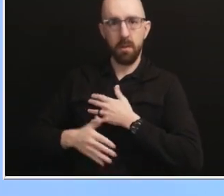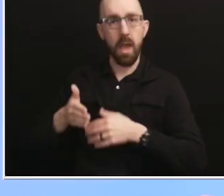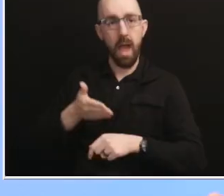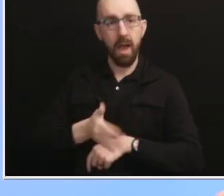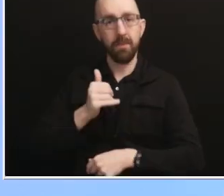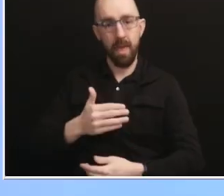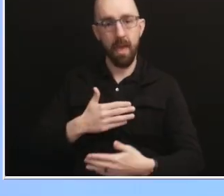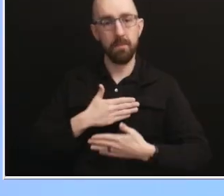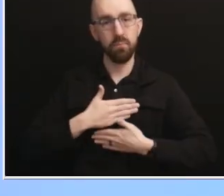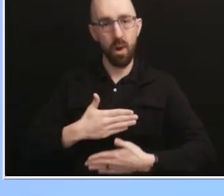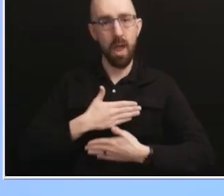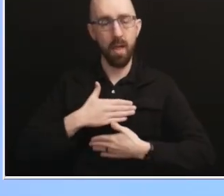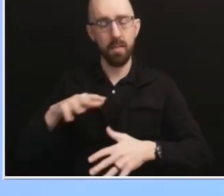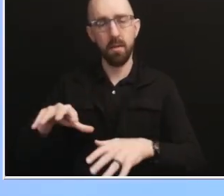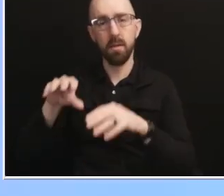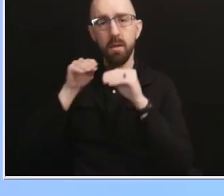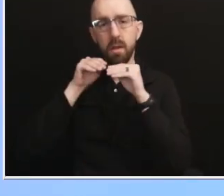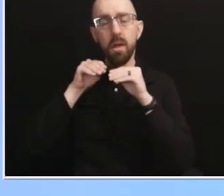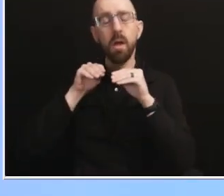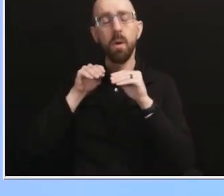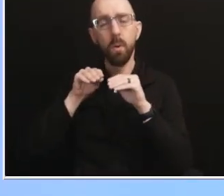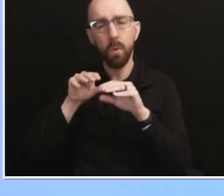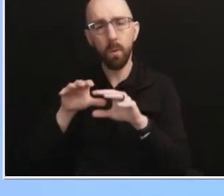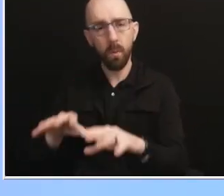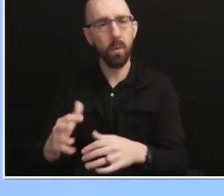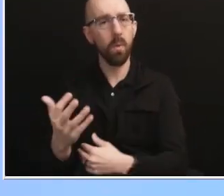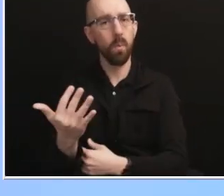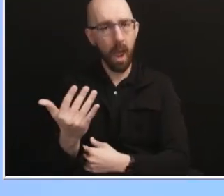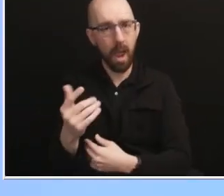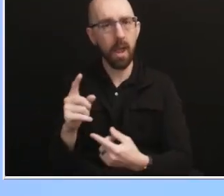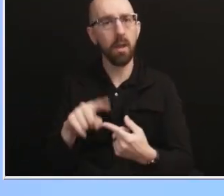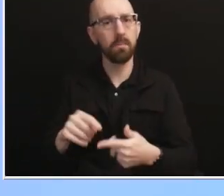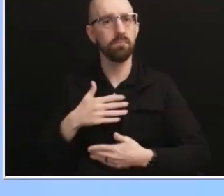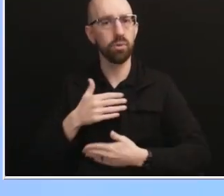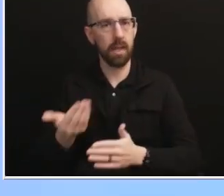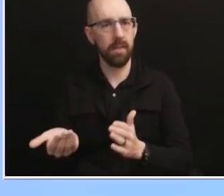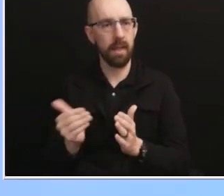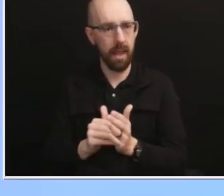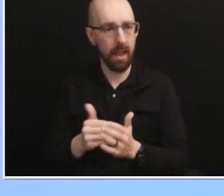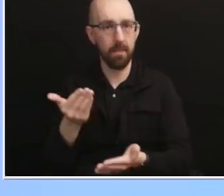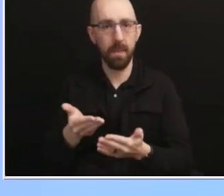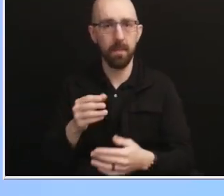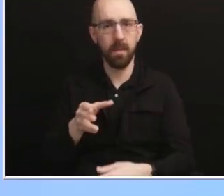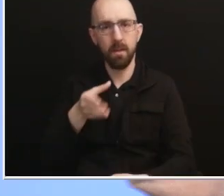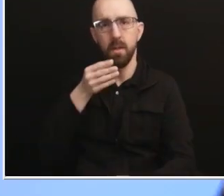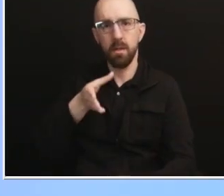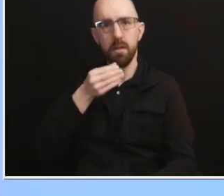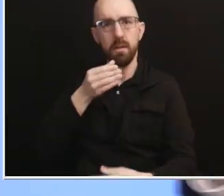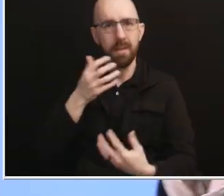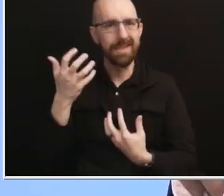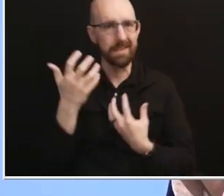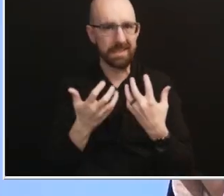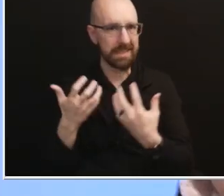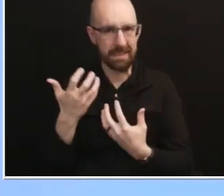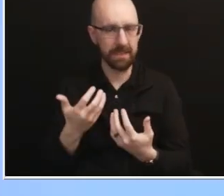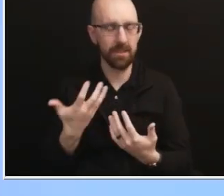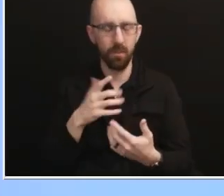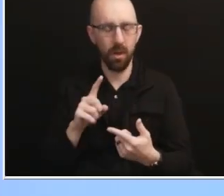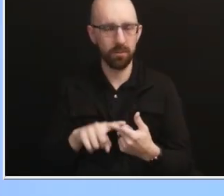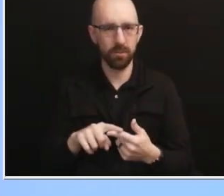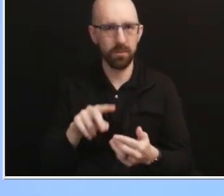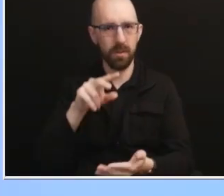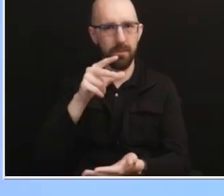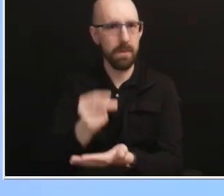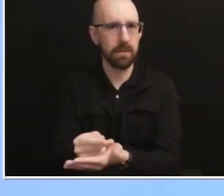then letting it out slowly, wait until you have to breathe again. Otherwise, you might find yourself getting dizzy, like when you're at a checkup and they're telling you deep breath and exhale, deep